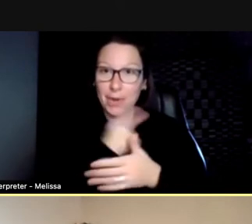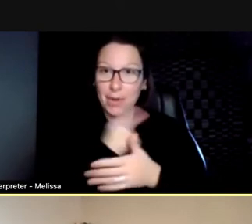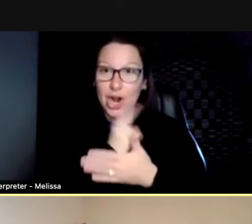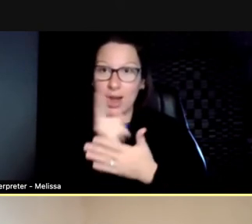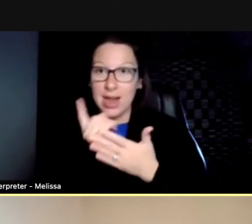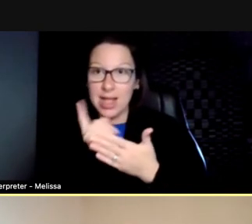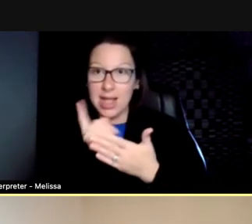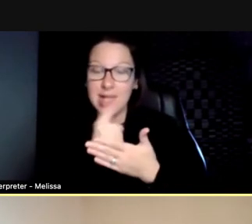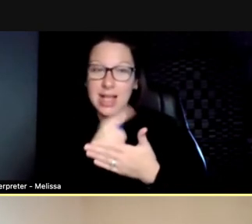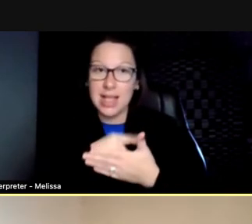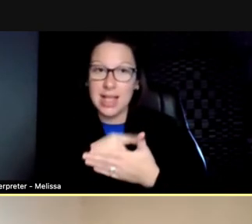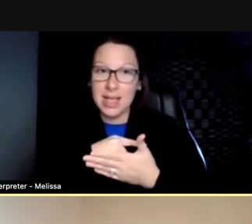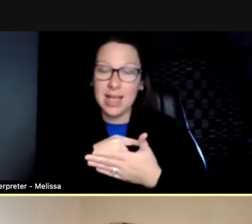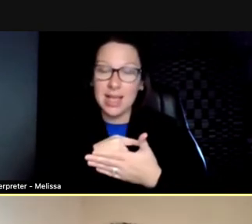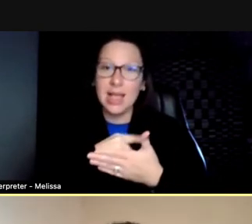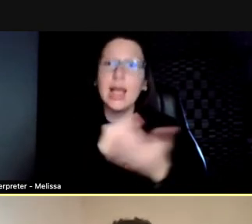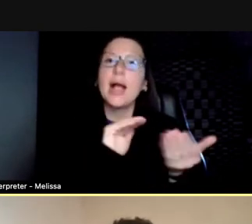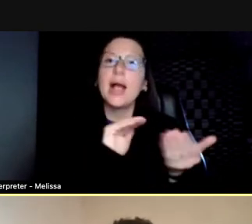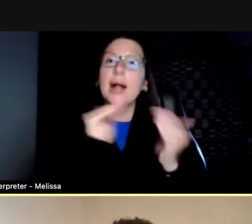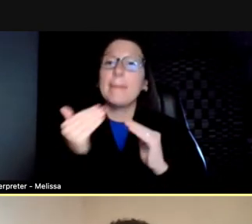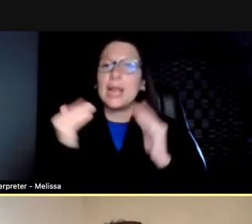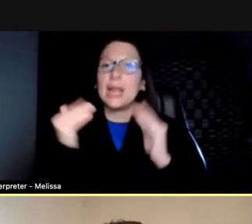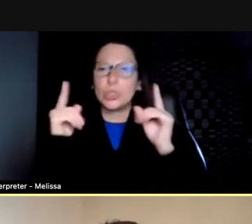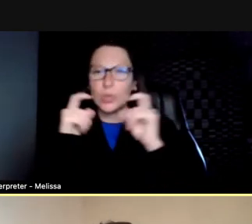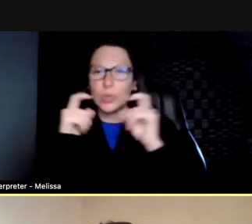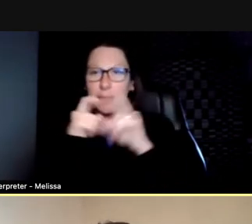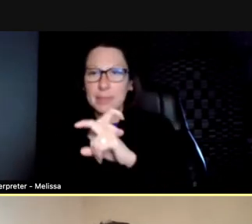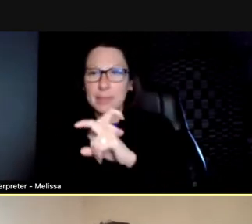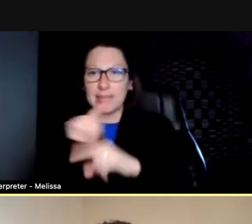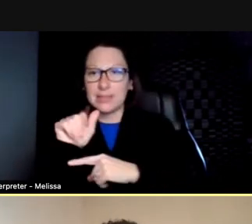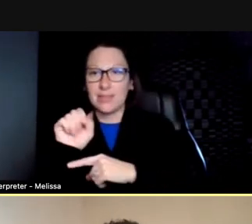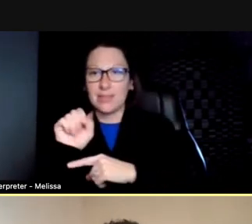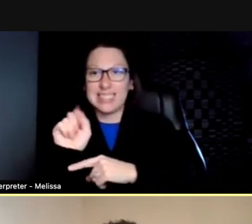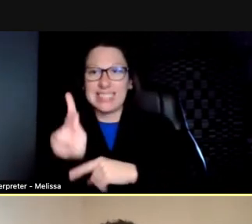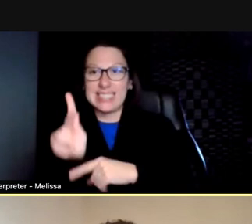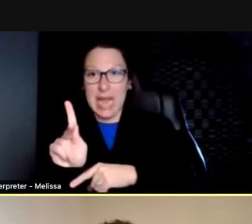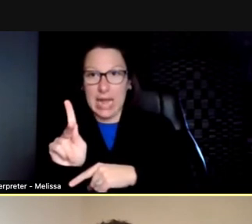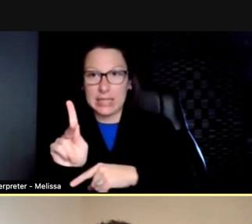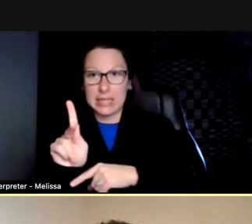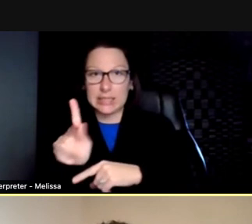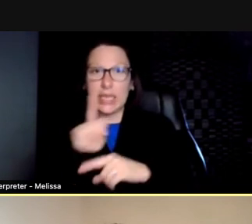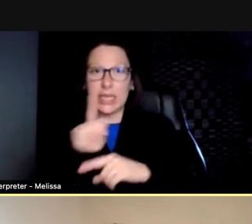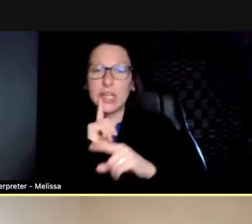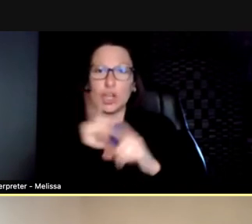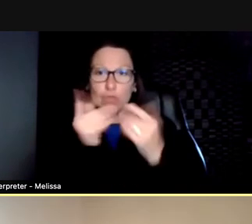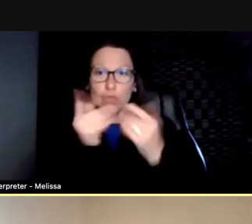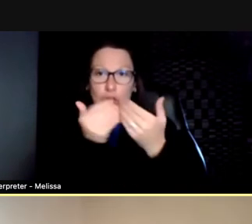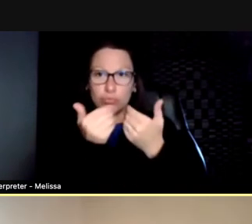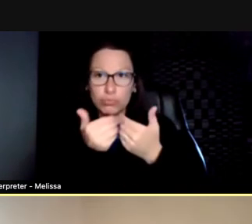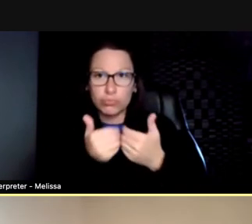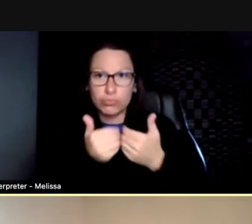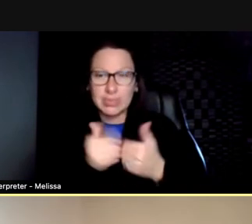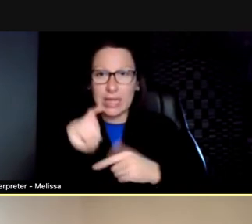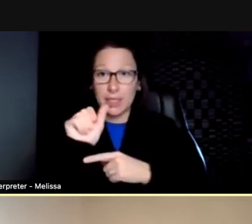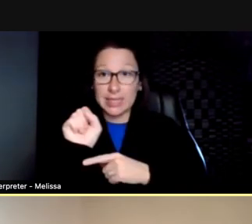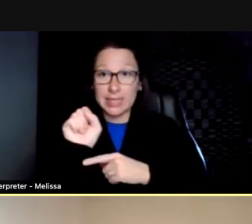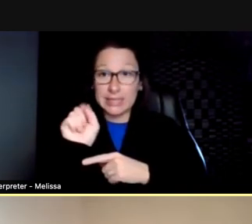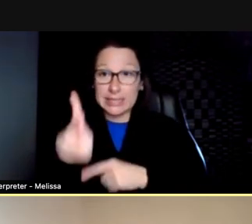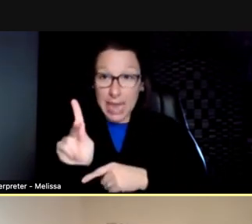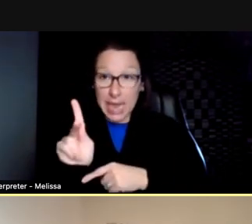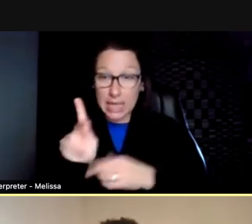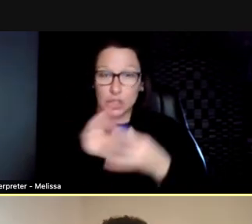is the task. And he breaks these down into many different ways of looking at the complexity of task related